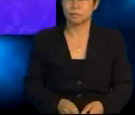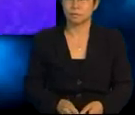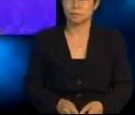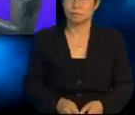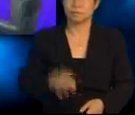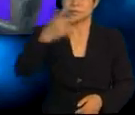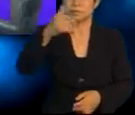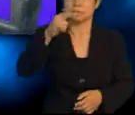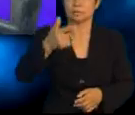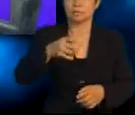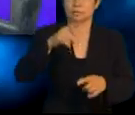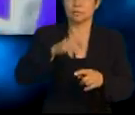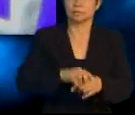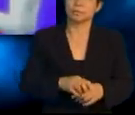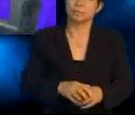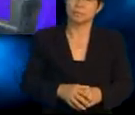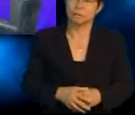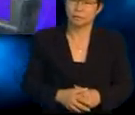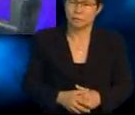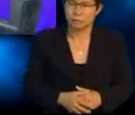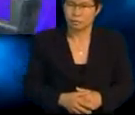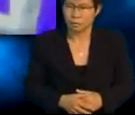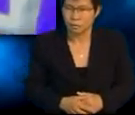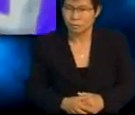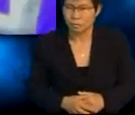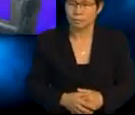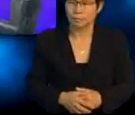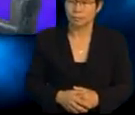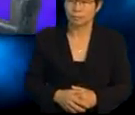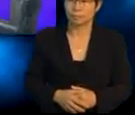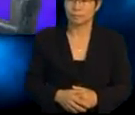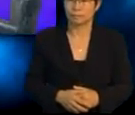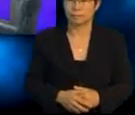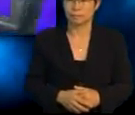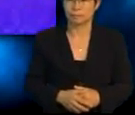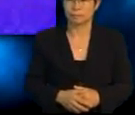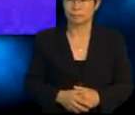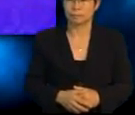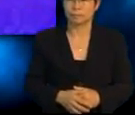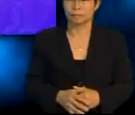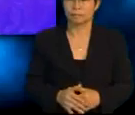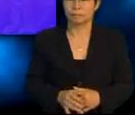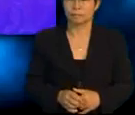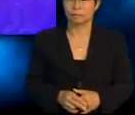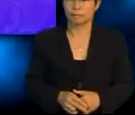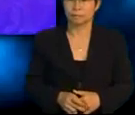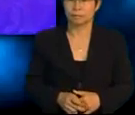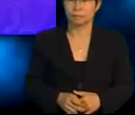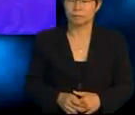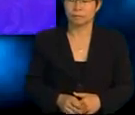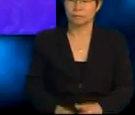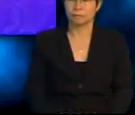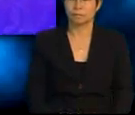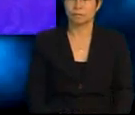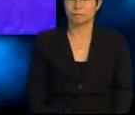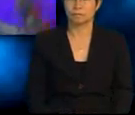Cannot be created, or destroyed during